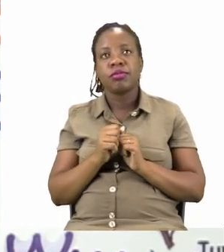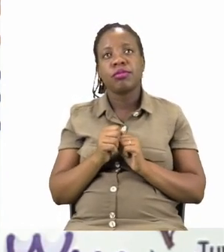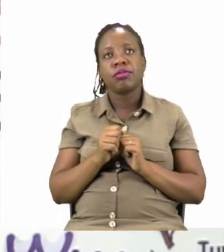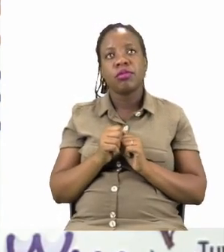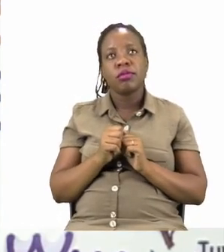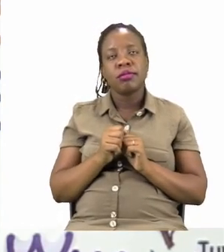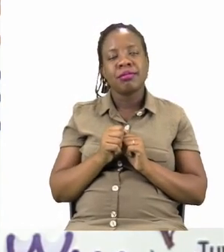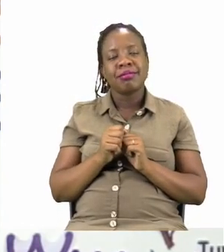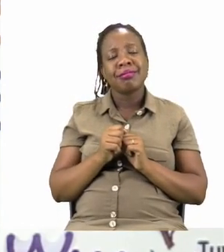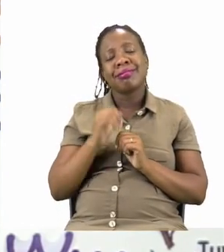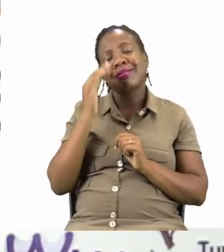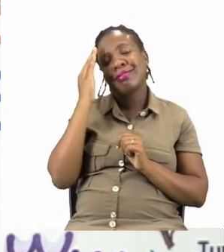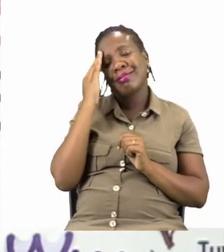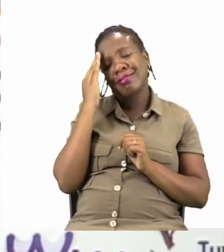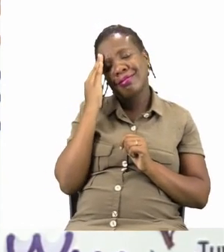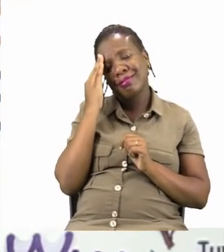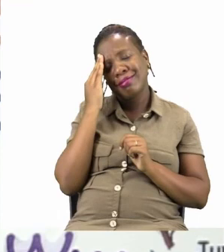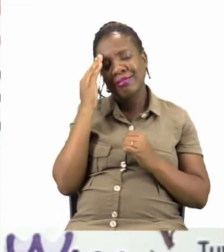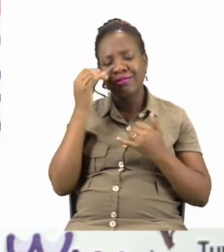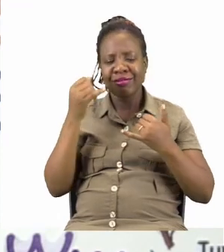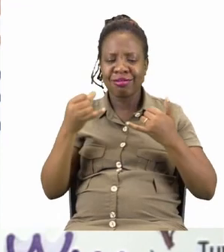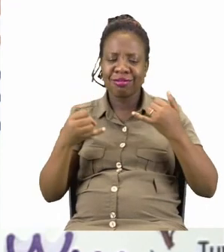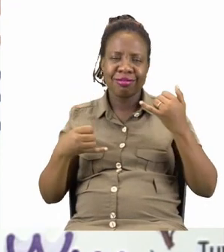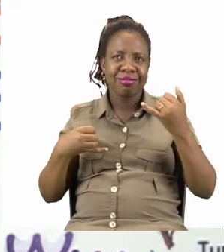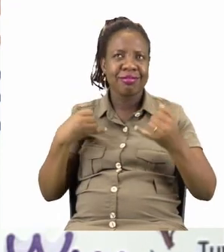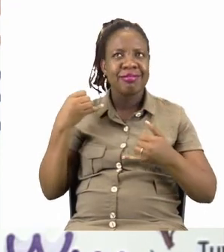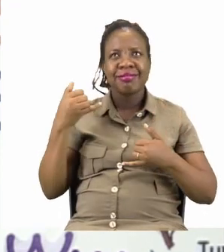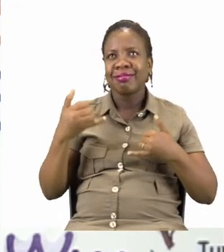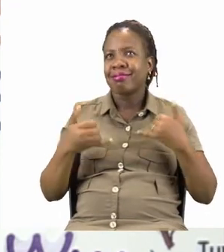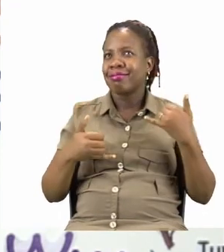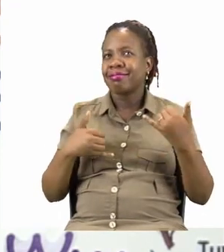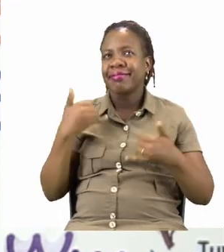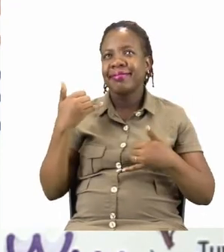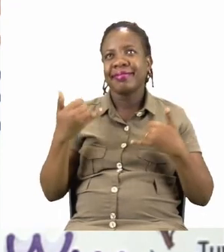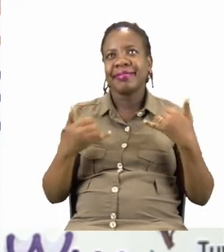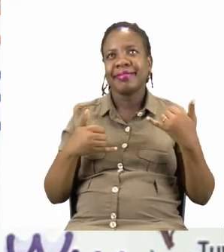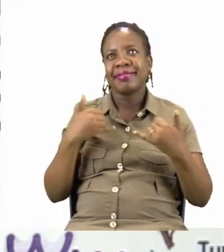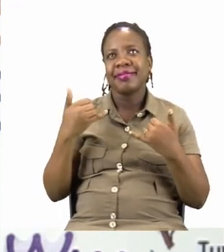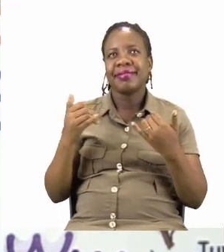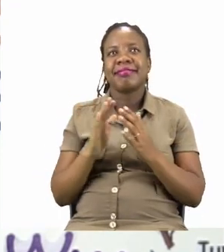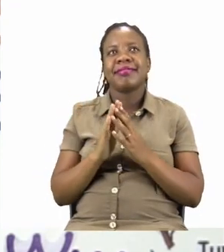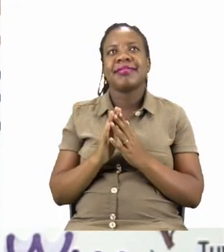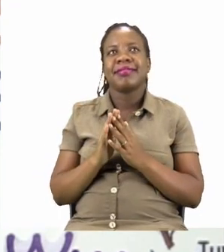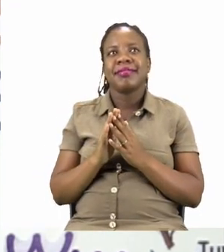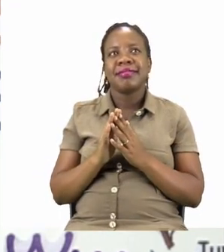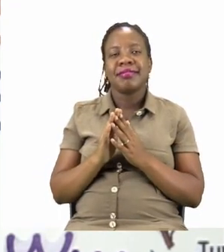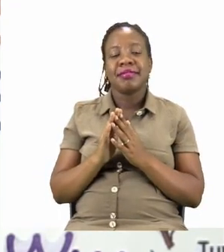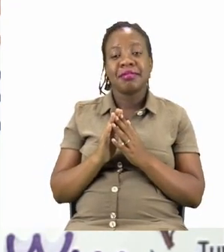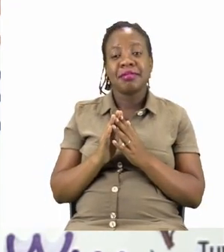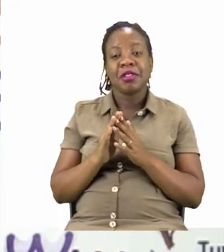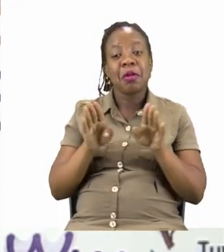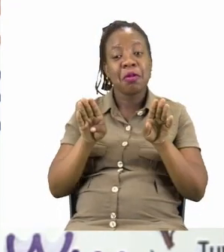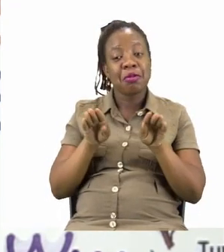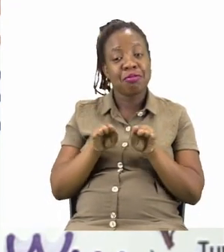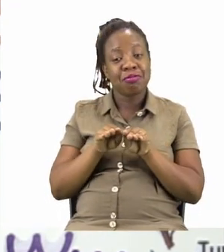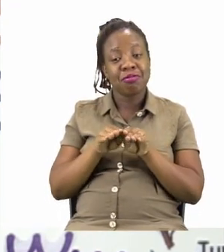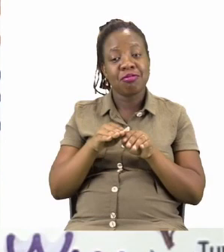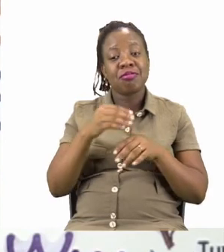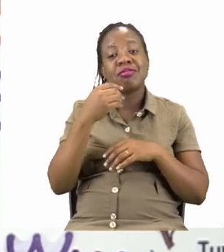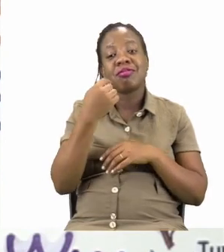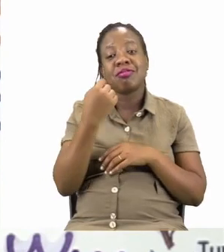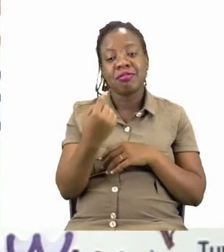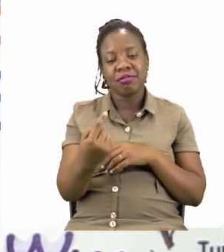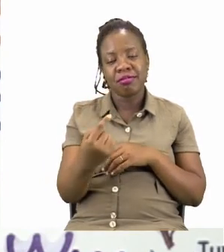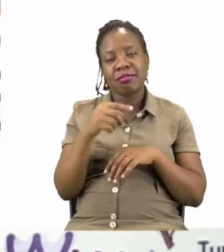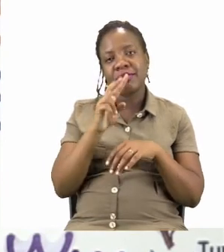have lots and lots of fun finishing these sums, so I'm going to leave you to it, and I will see you shortly